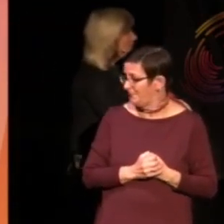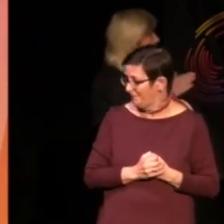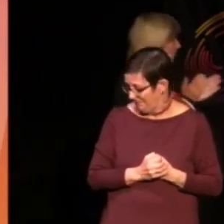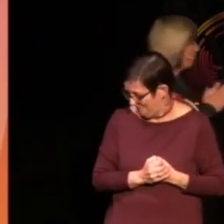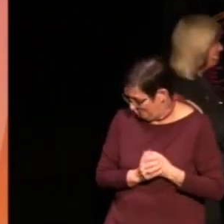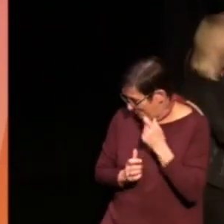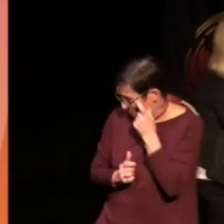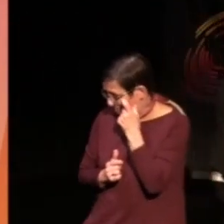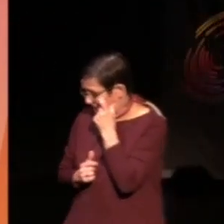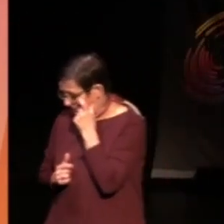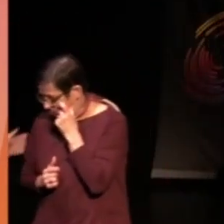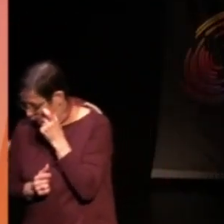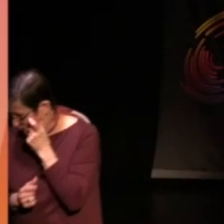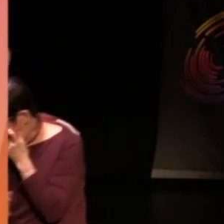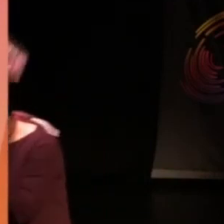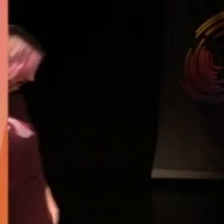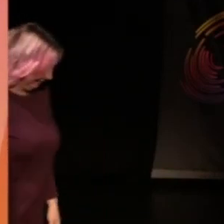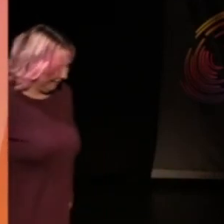Thank you.